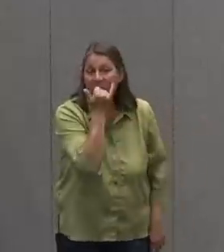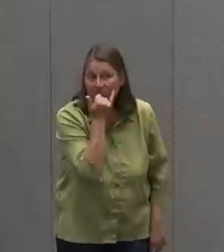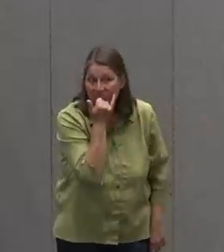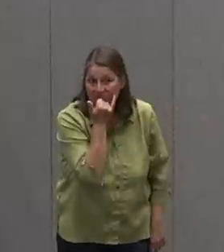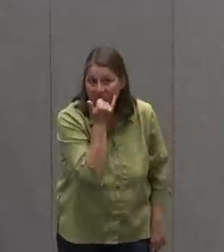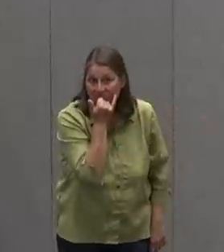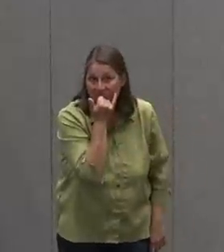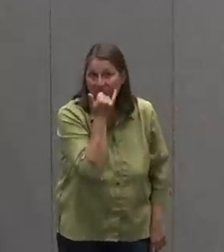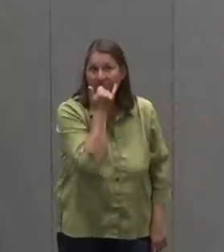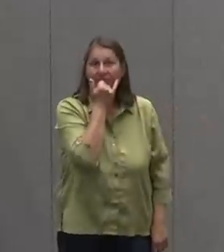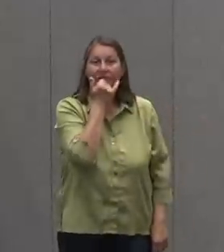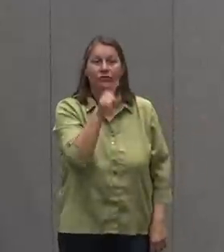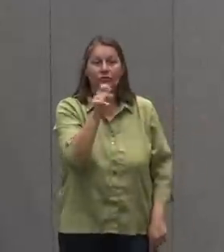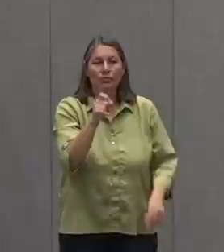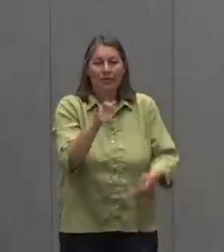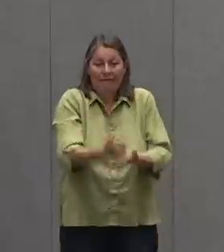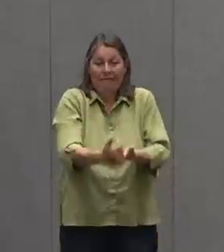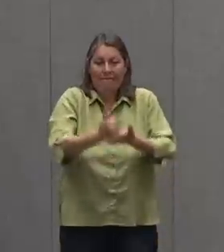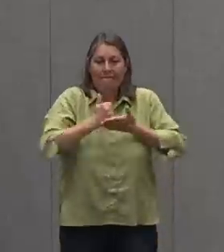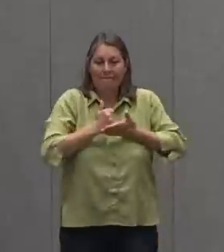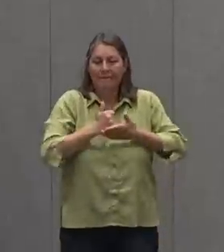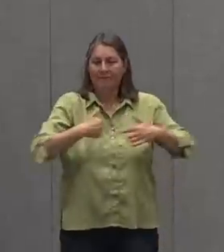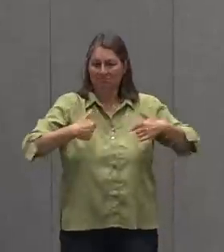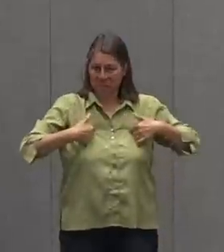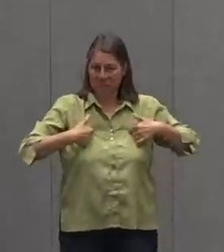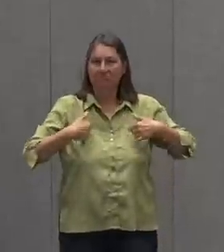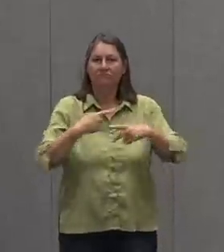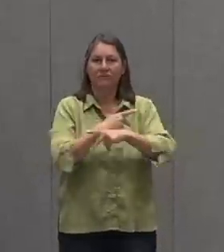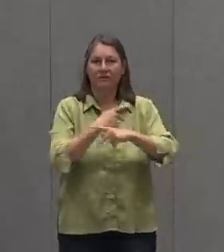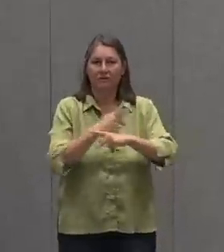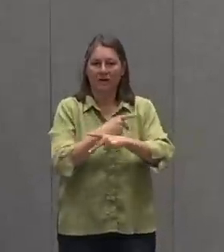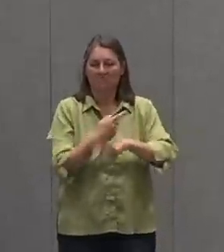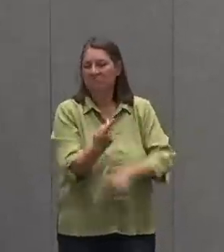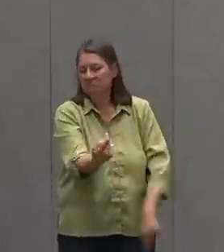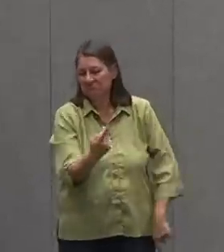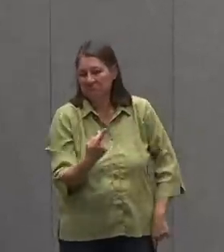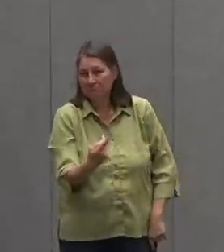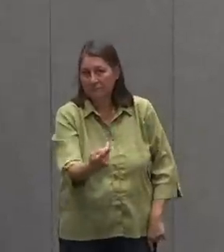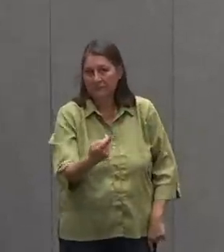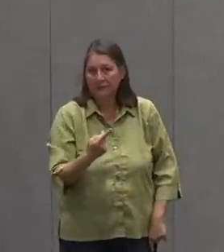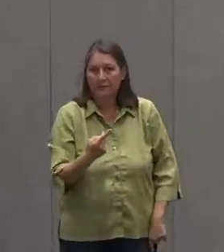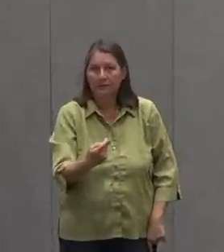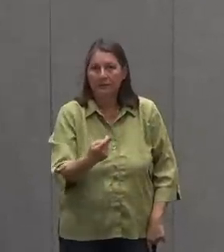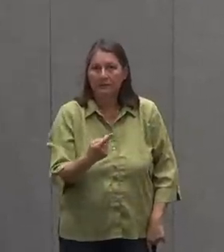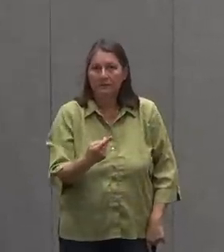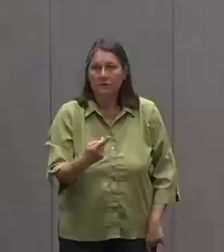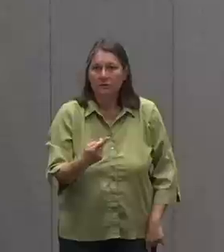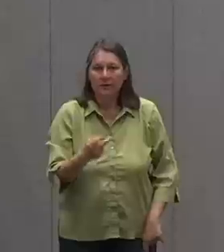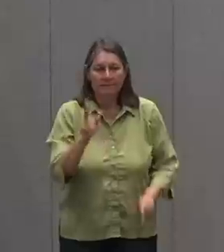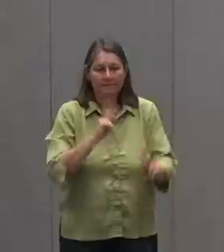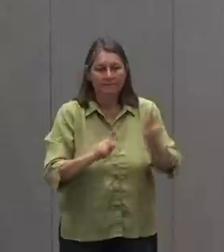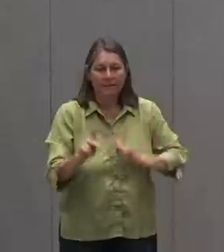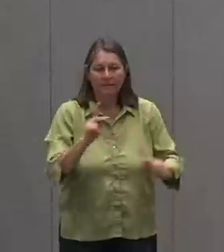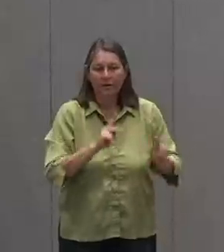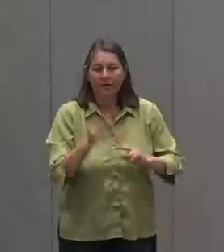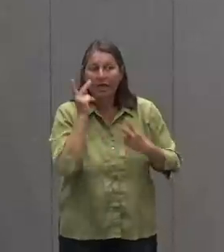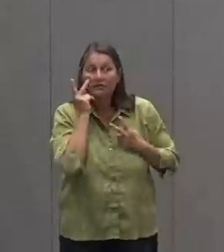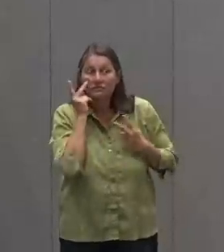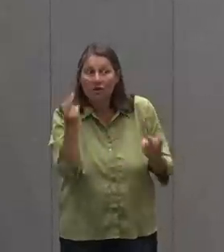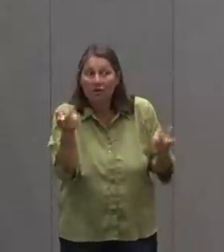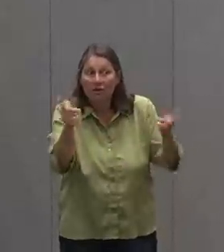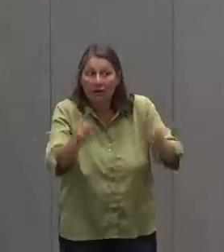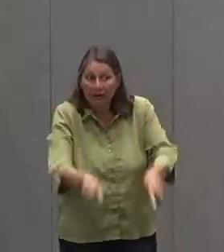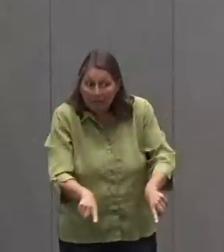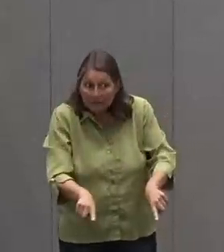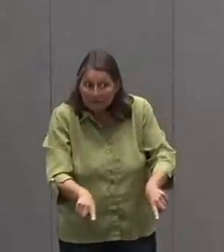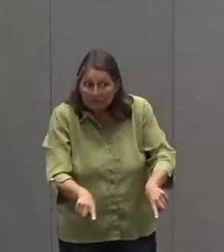me figure this out. All right, so we have our witness statements. Mm. Our first witness